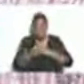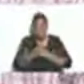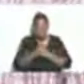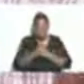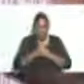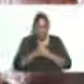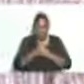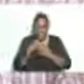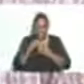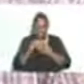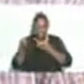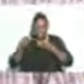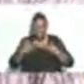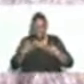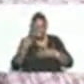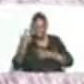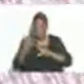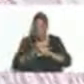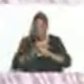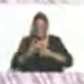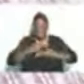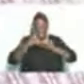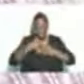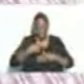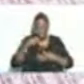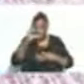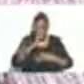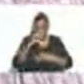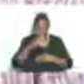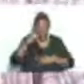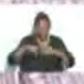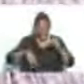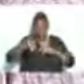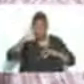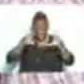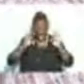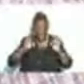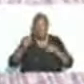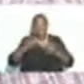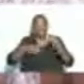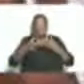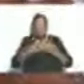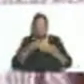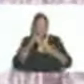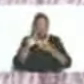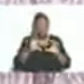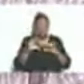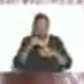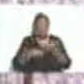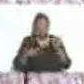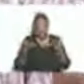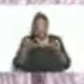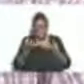They could give us a 3 months to help us. Like, we're looking for us. If we ain't find no us, they could come back, do whatever would they do